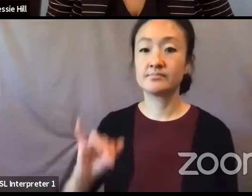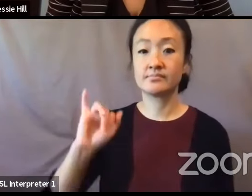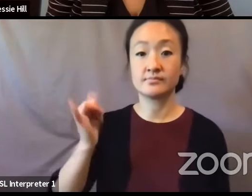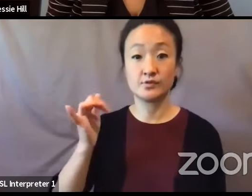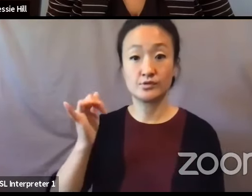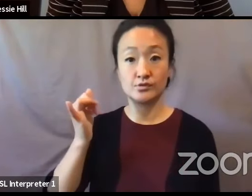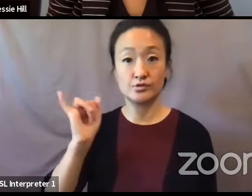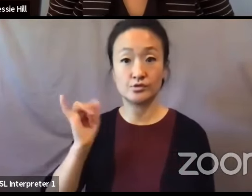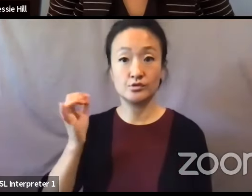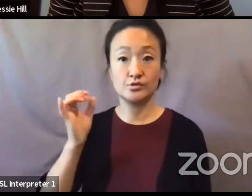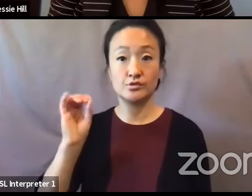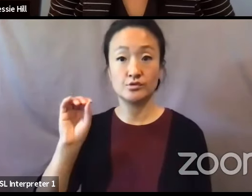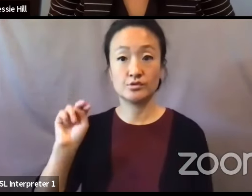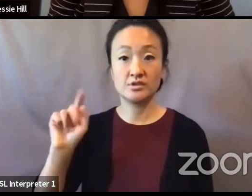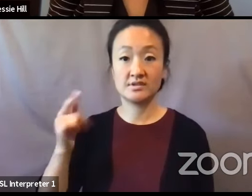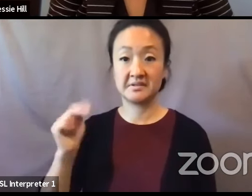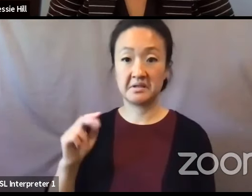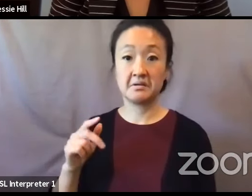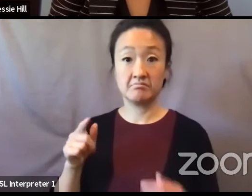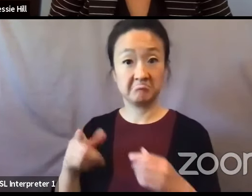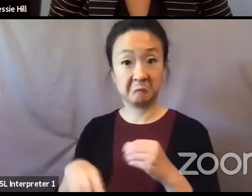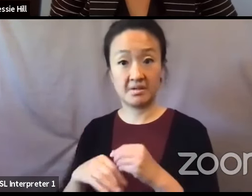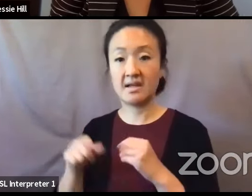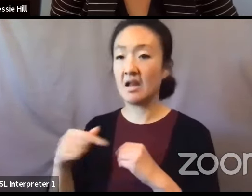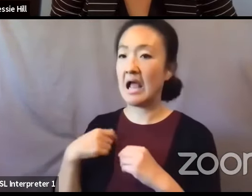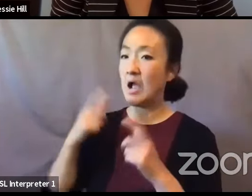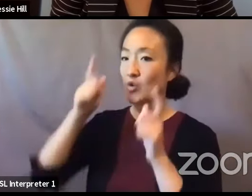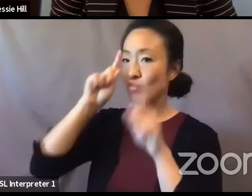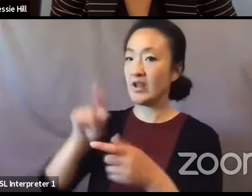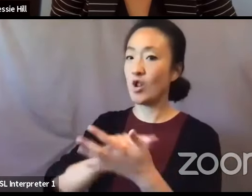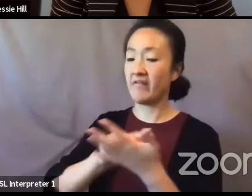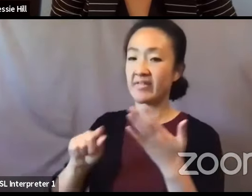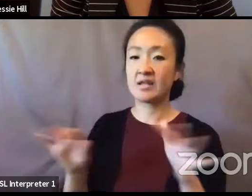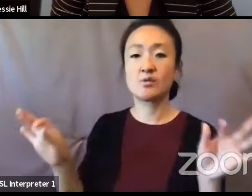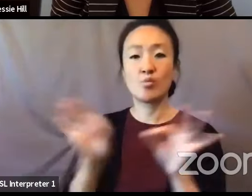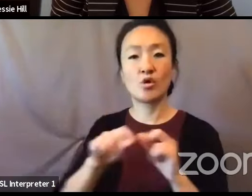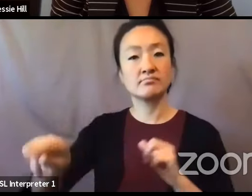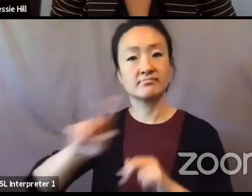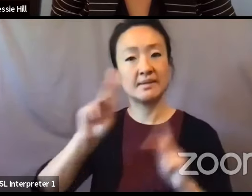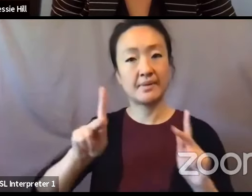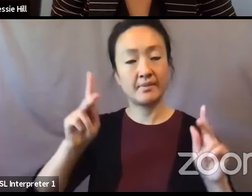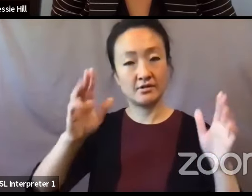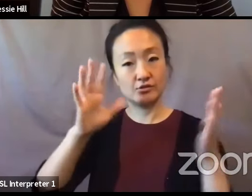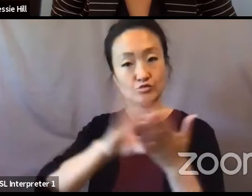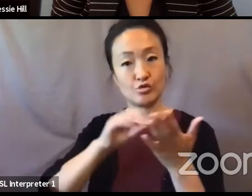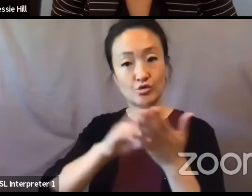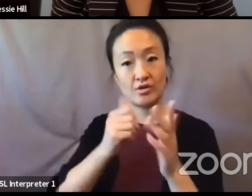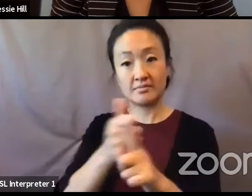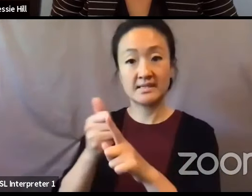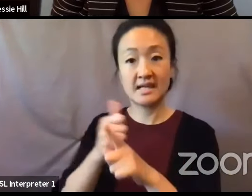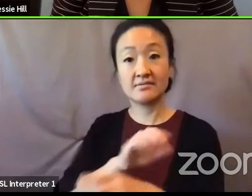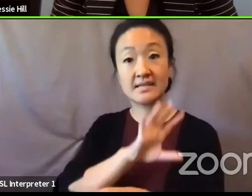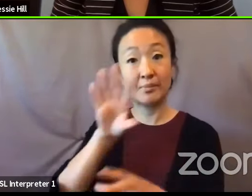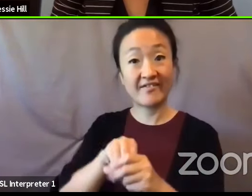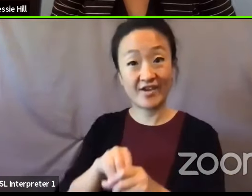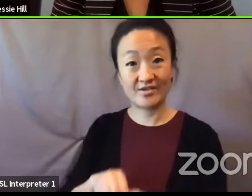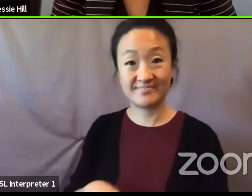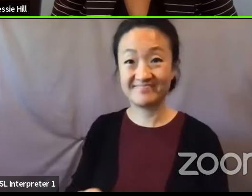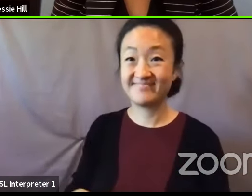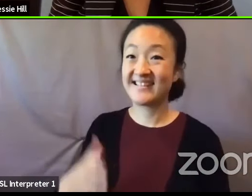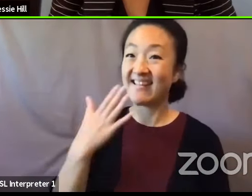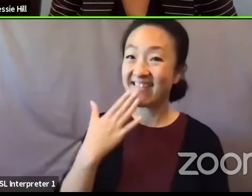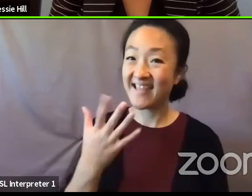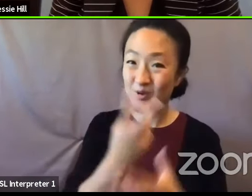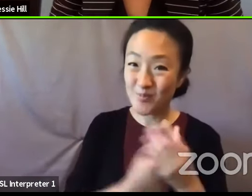I would agree with all that and say, you know, important for folks to educate themselves and be involved. Well, thank you both